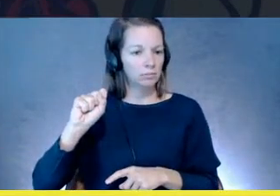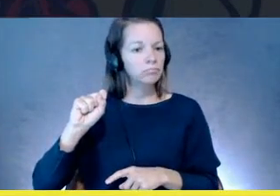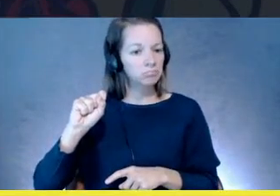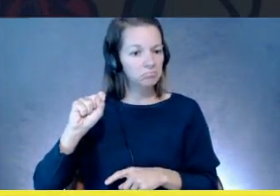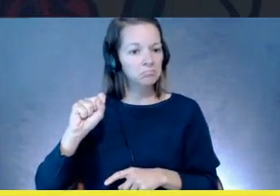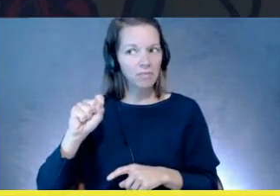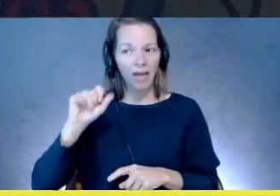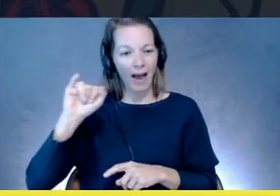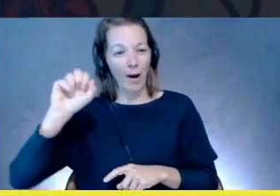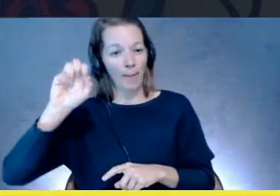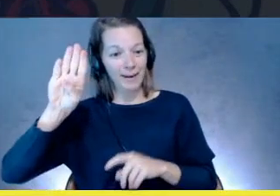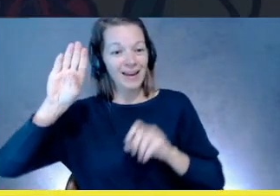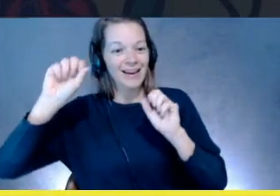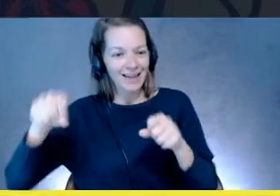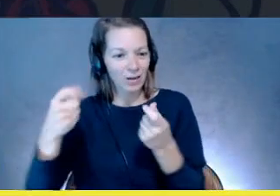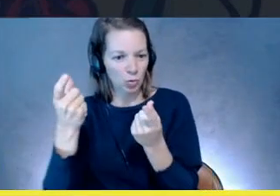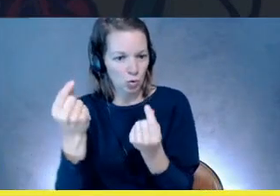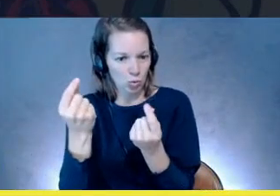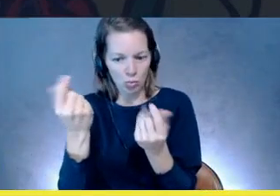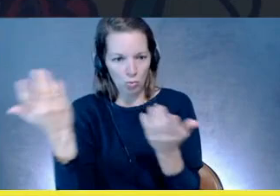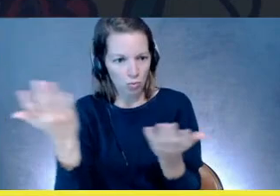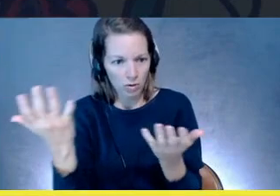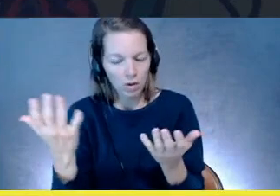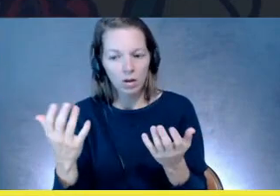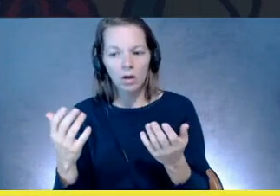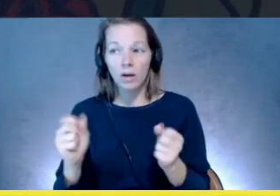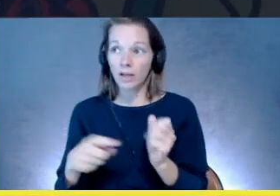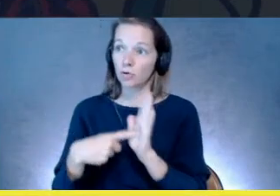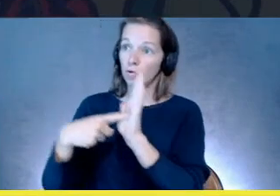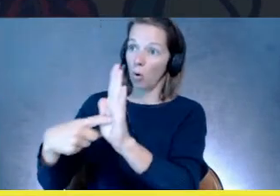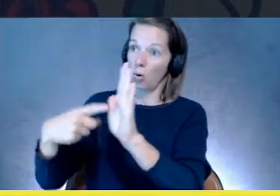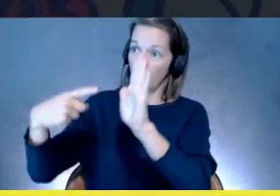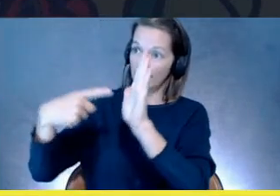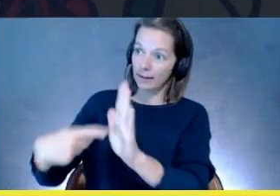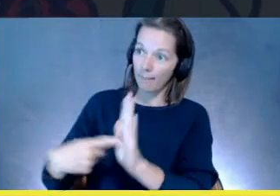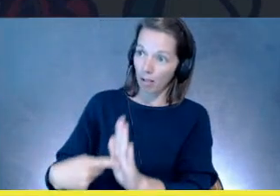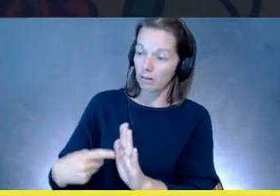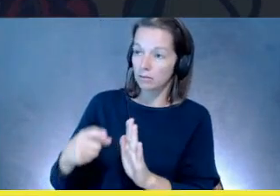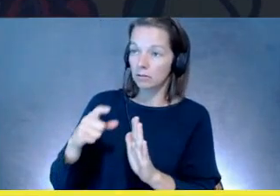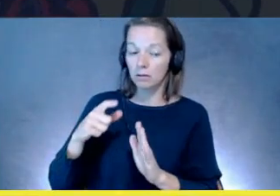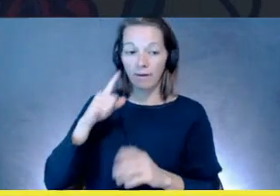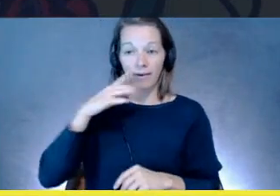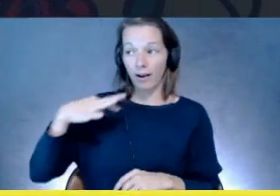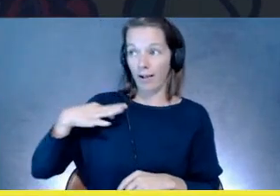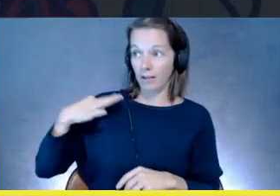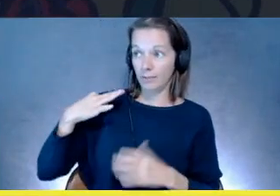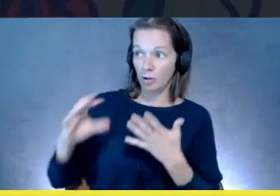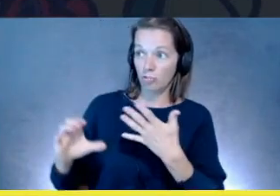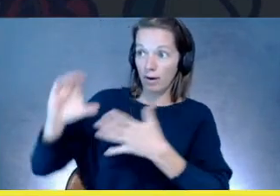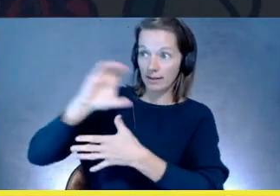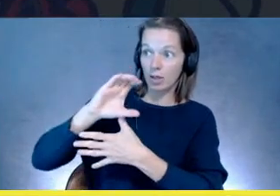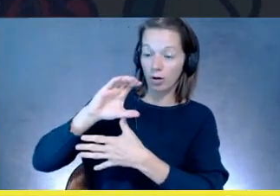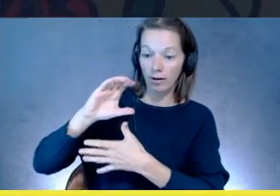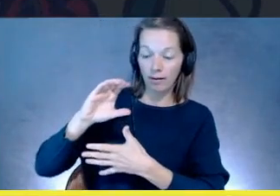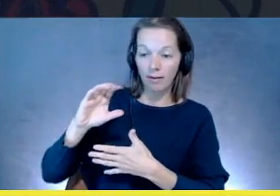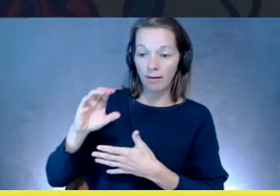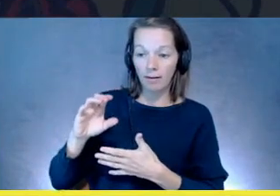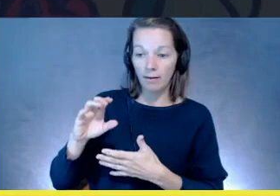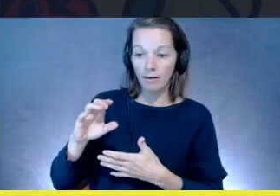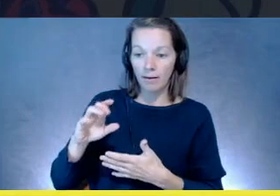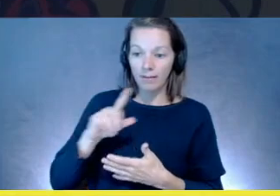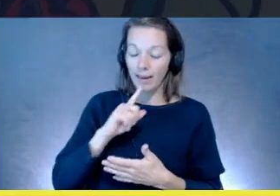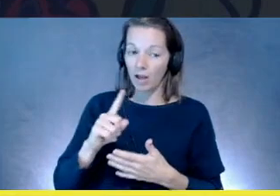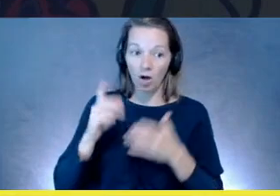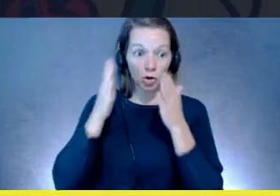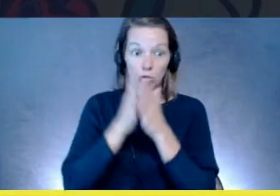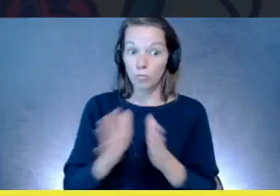that they can tangibly take. We can show them examples of eligibility criteria that are too broadly